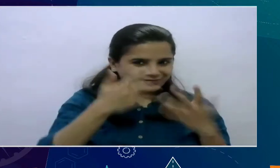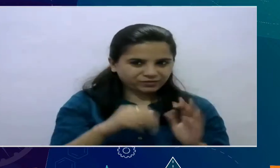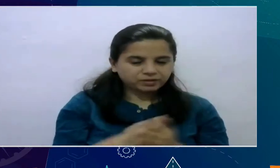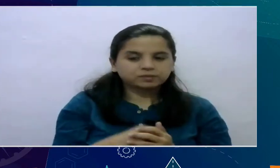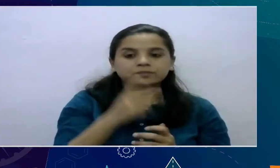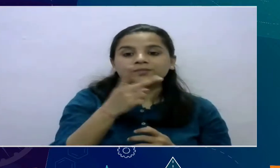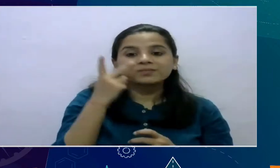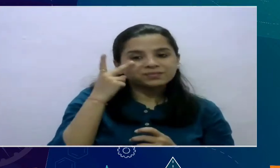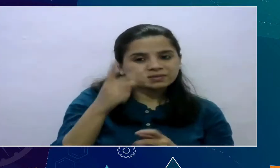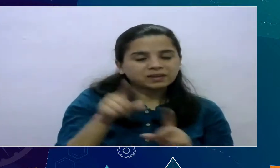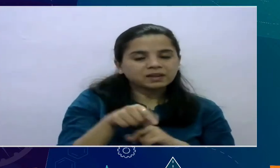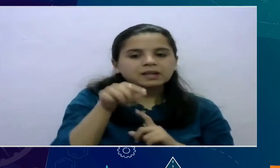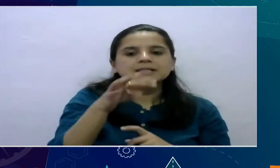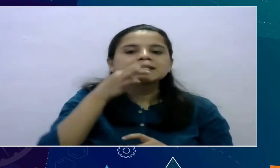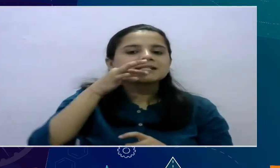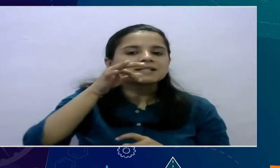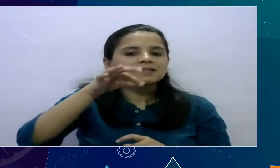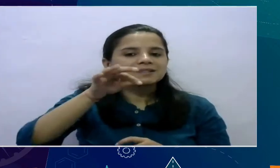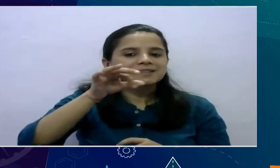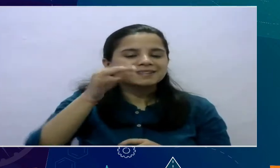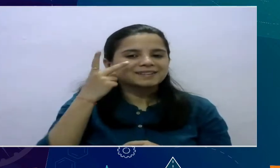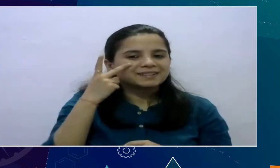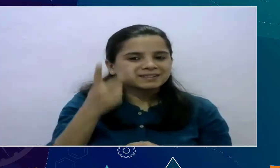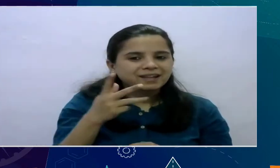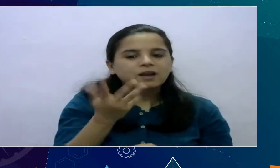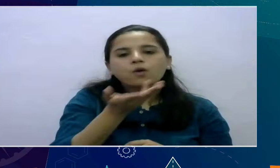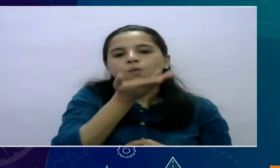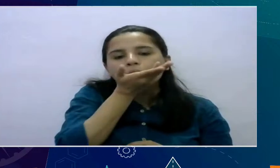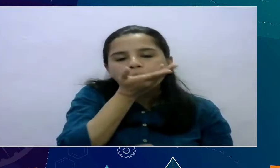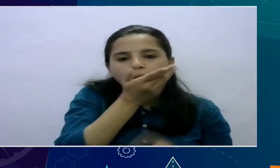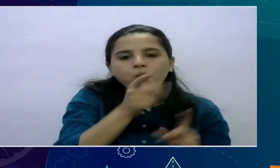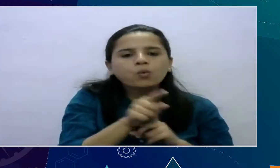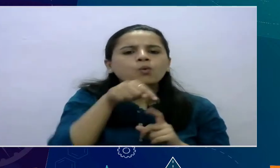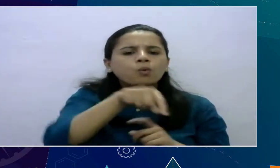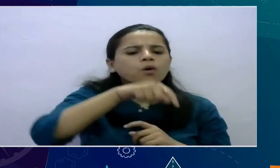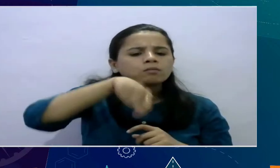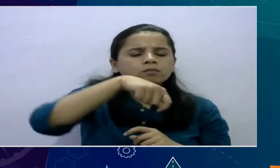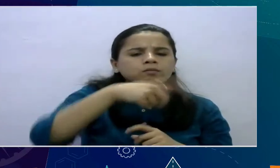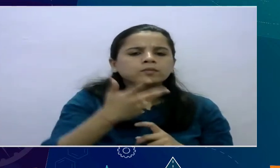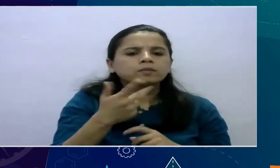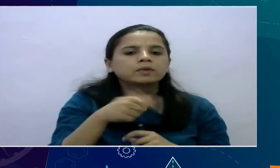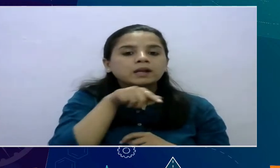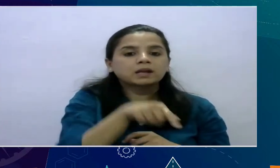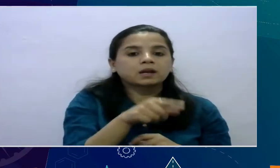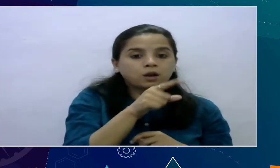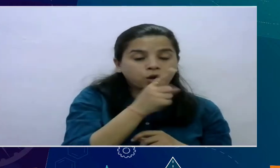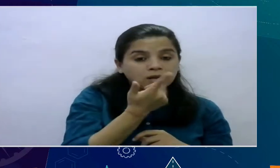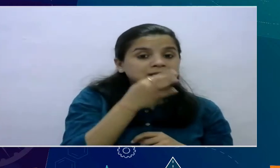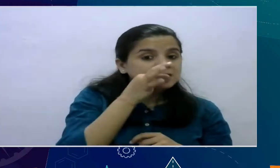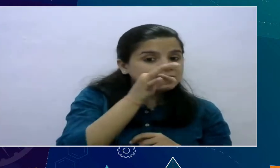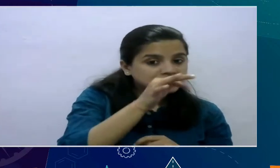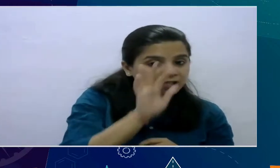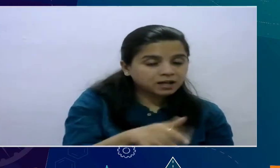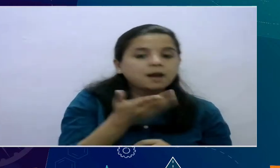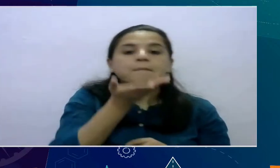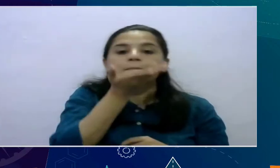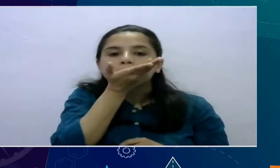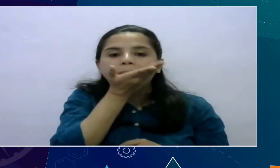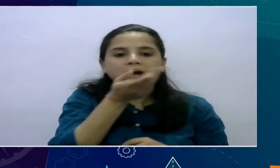this is salt and water. So it is a mixture because there are 2 components, salt and